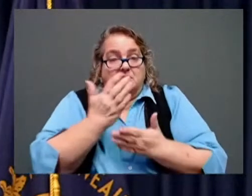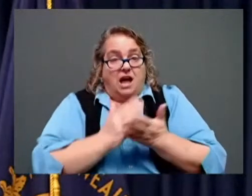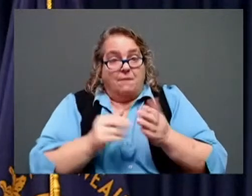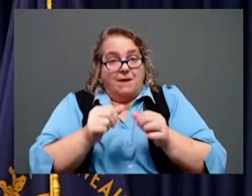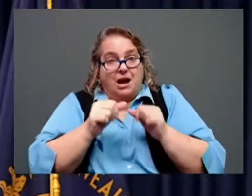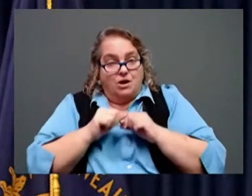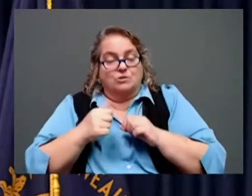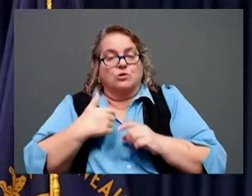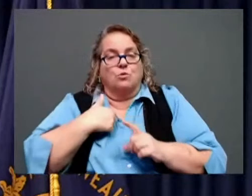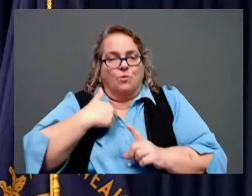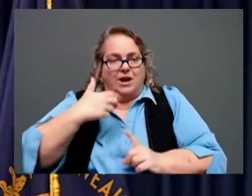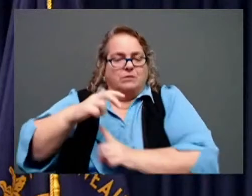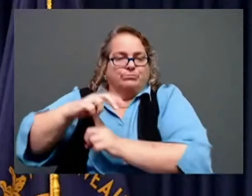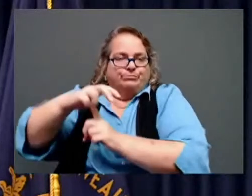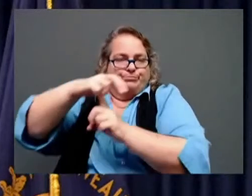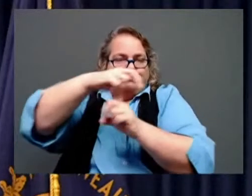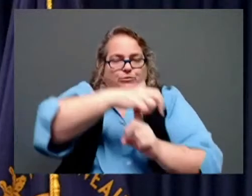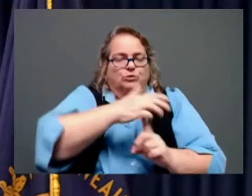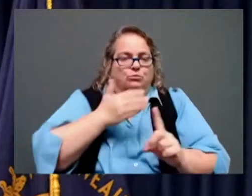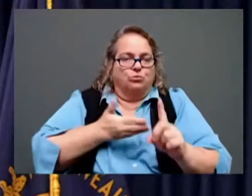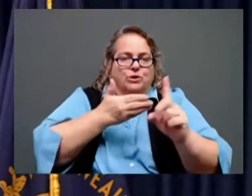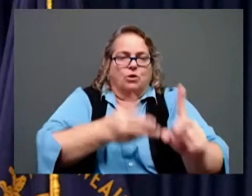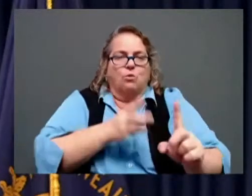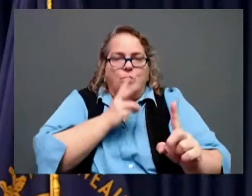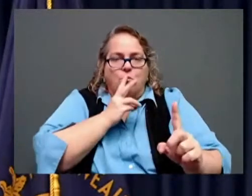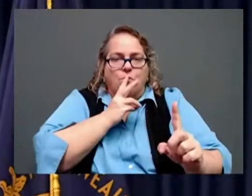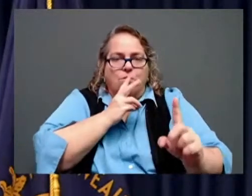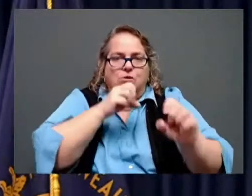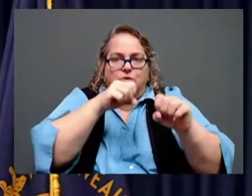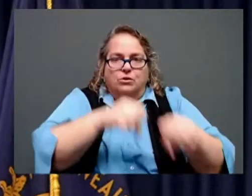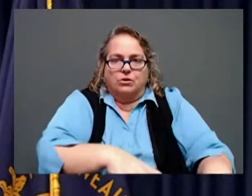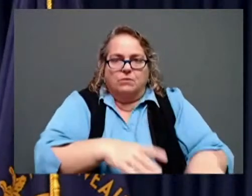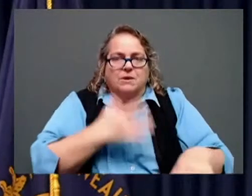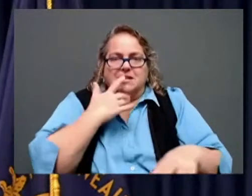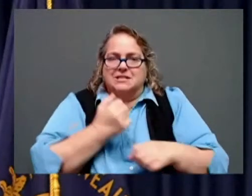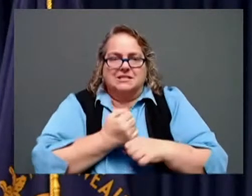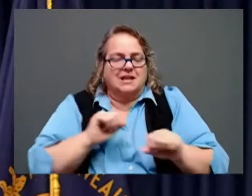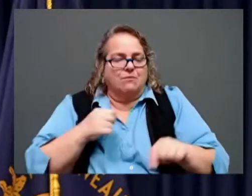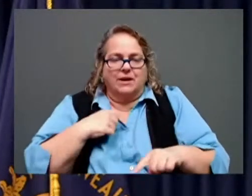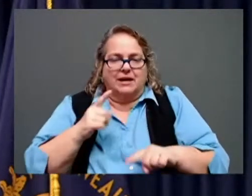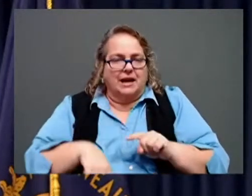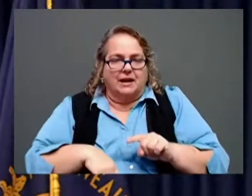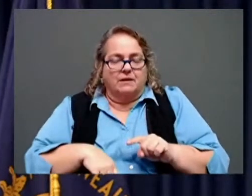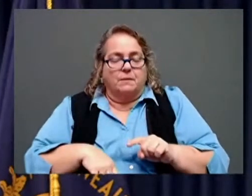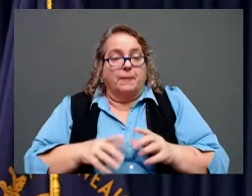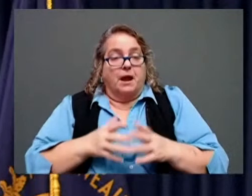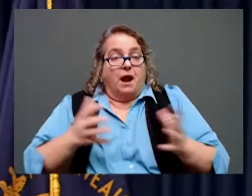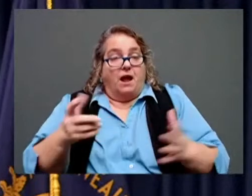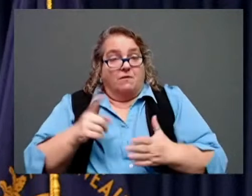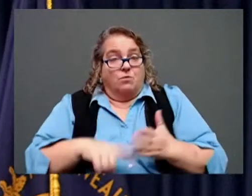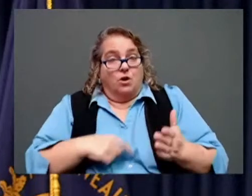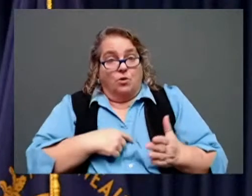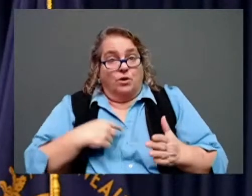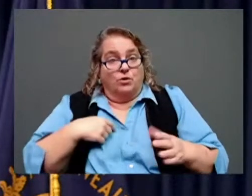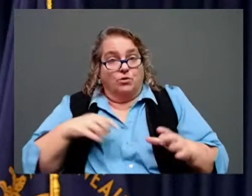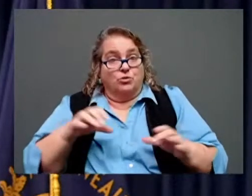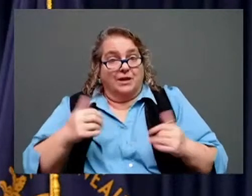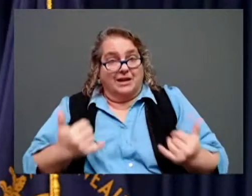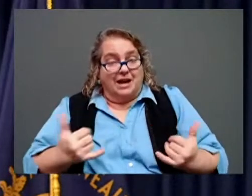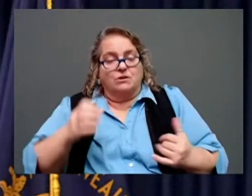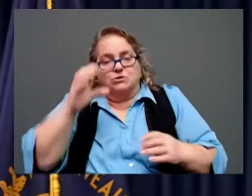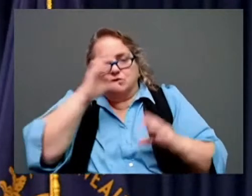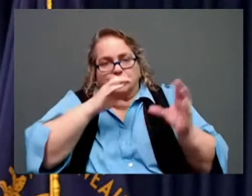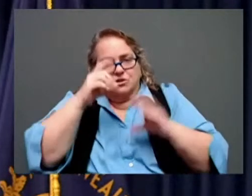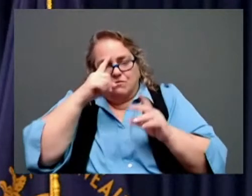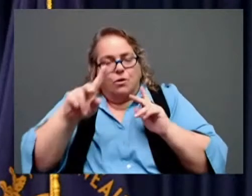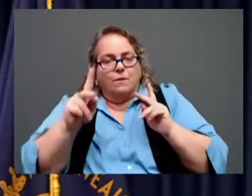couldn't safely get there. A whole lot of what we're doing right now is searching for people. You